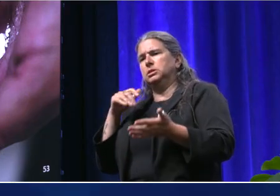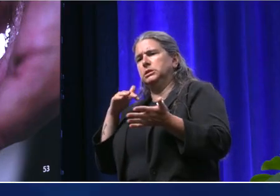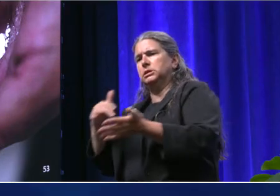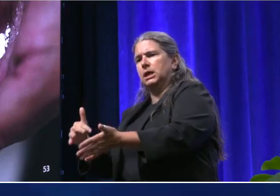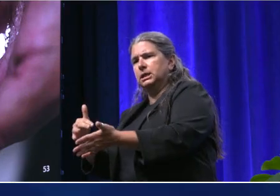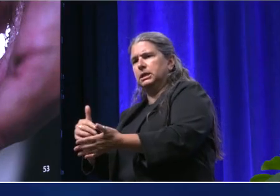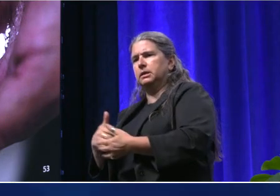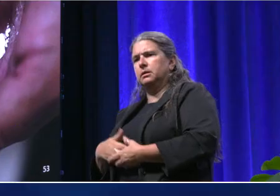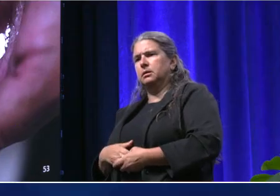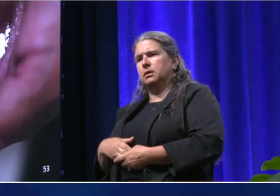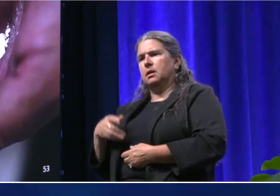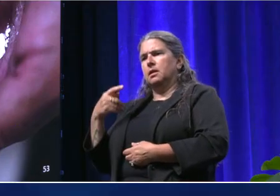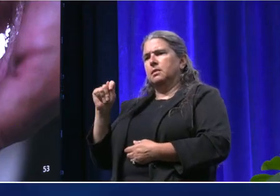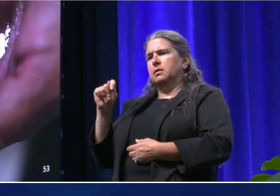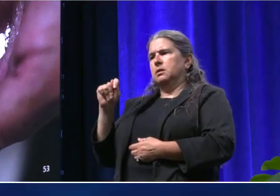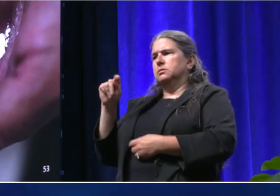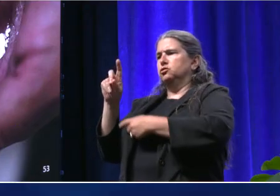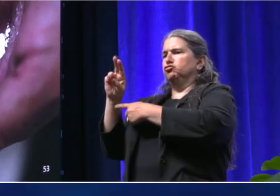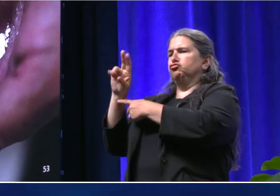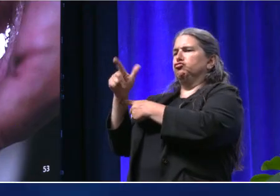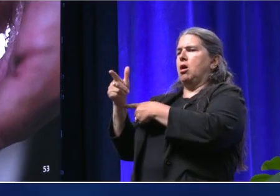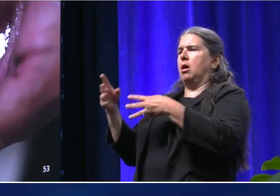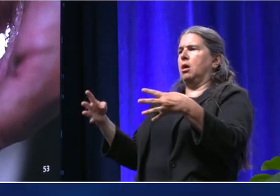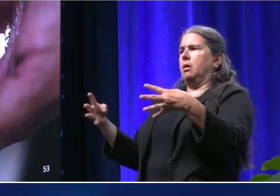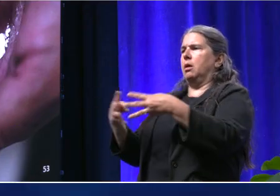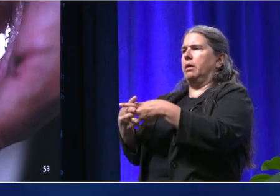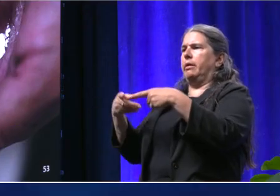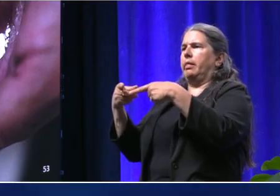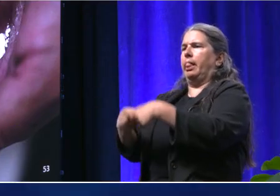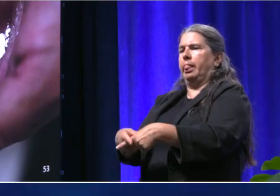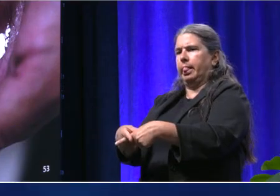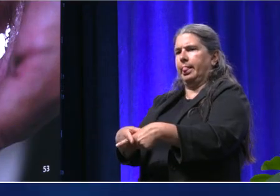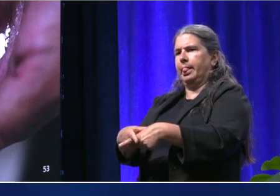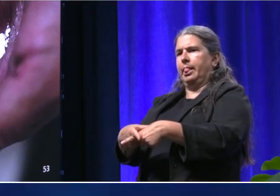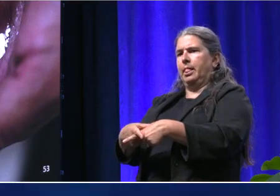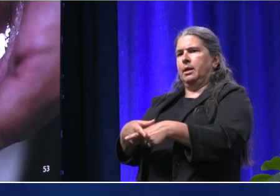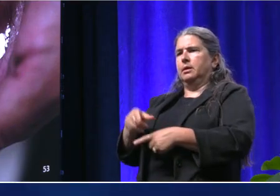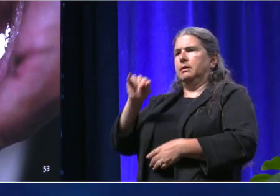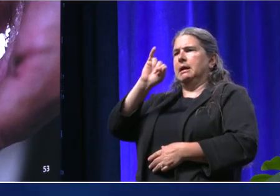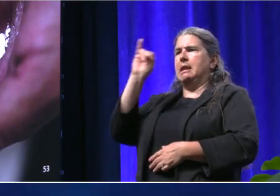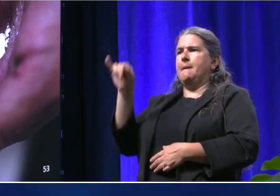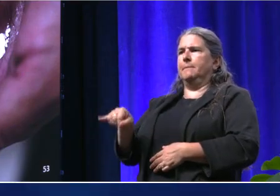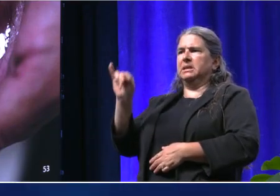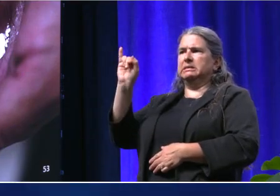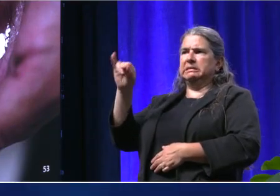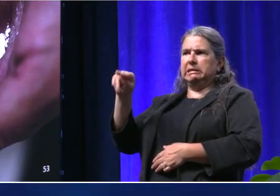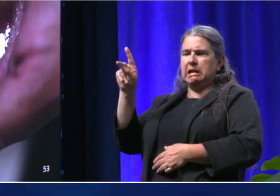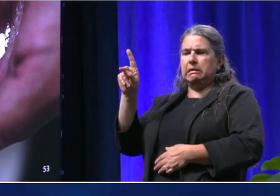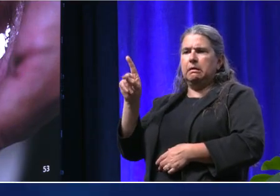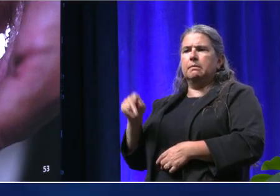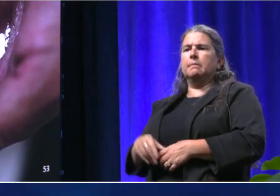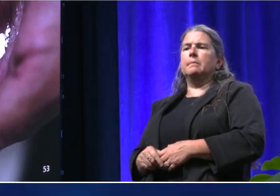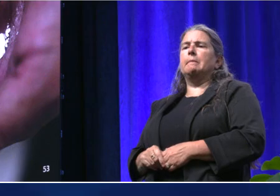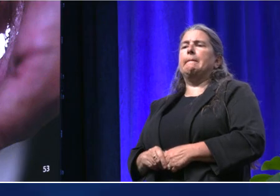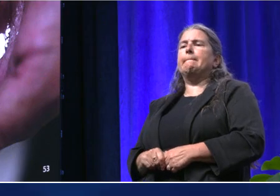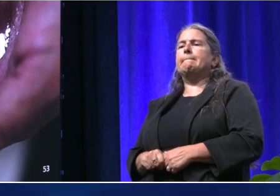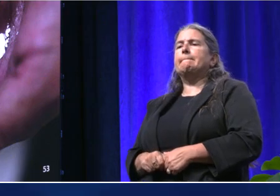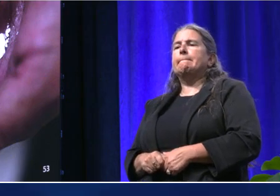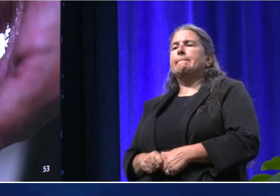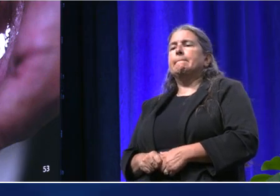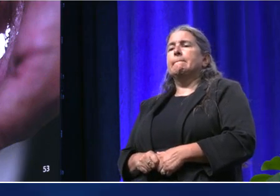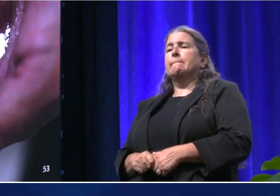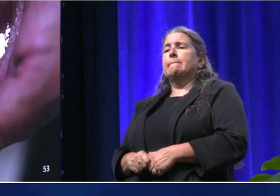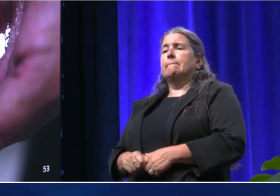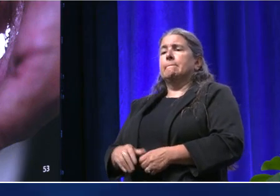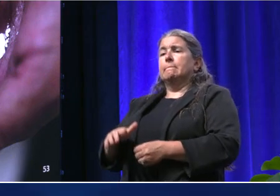this was done in Indianapolis. And what they found was that within a 6-minute walk of every drug